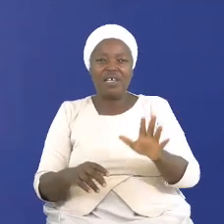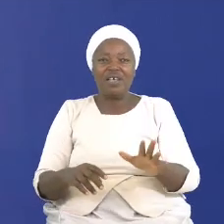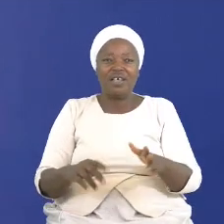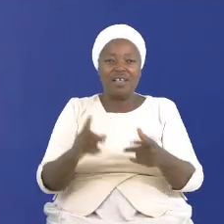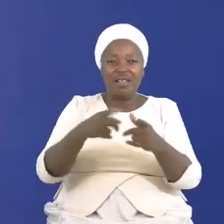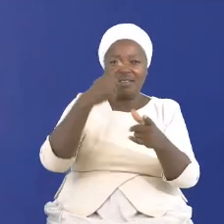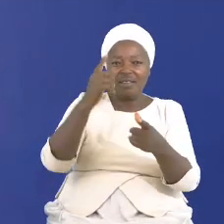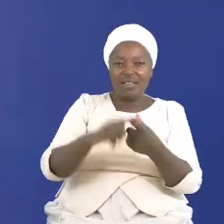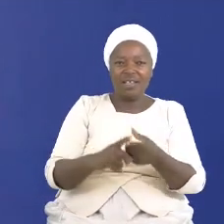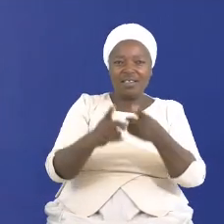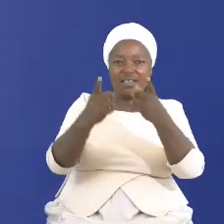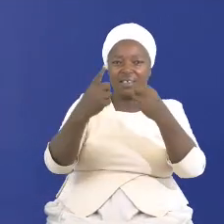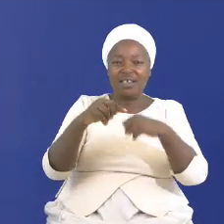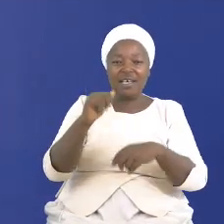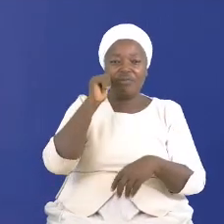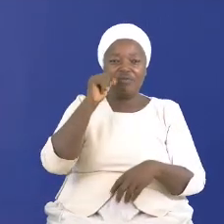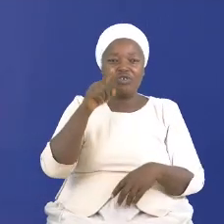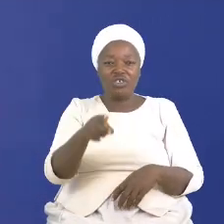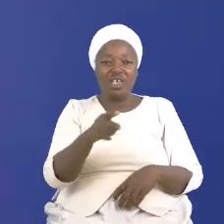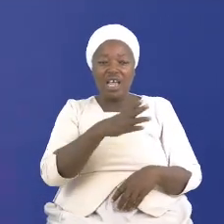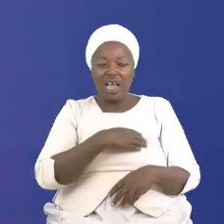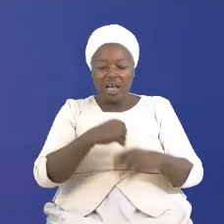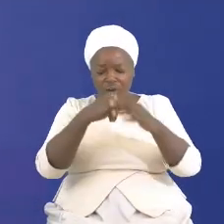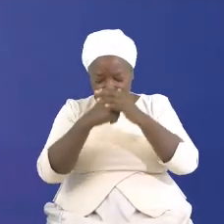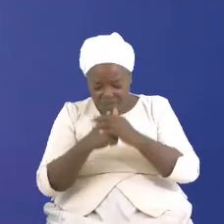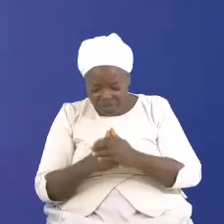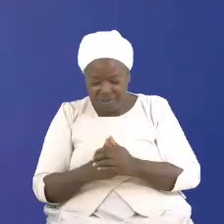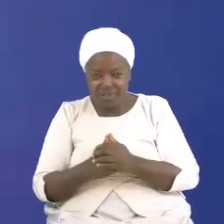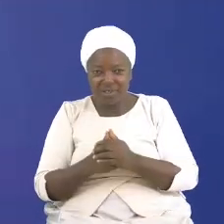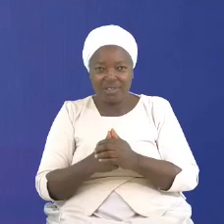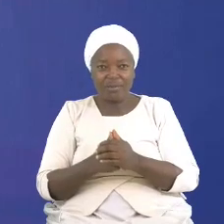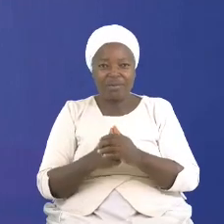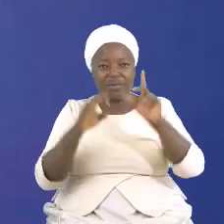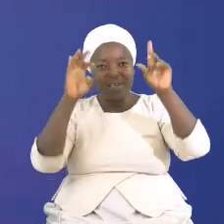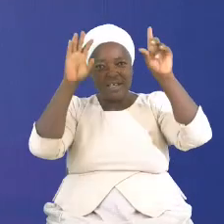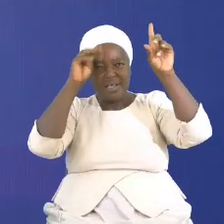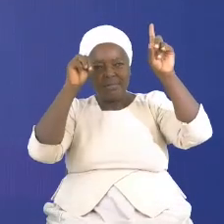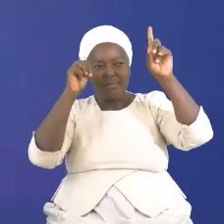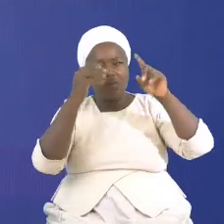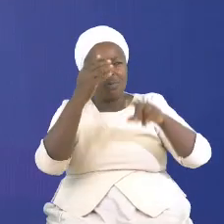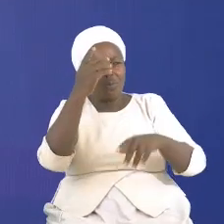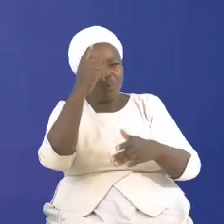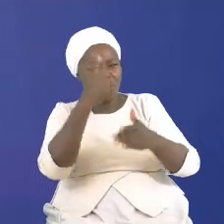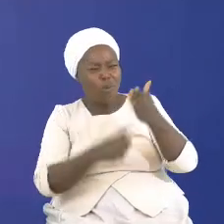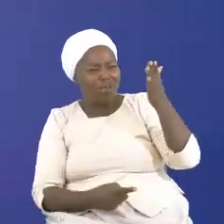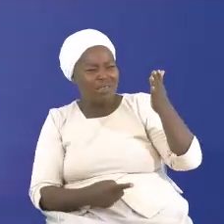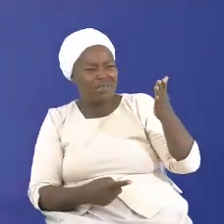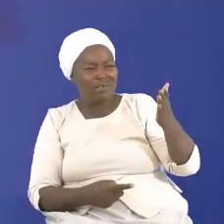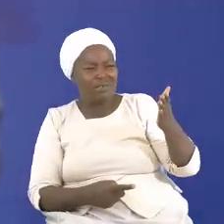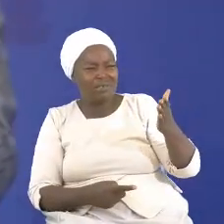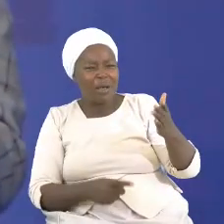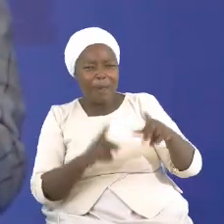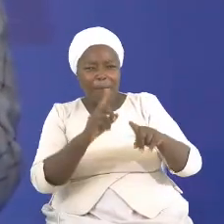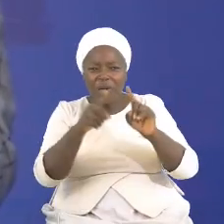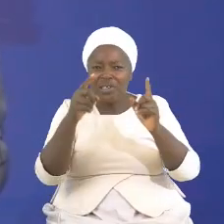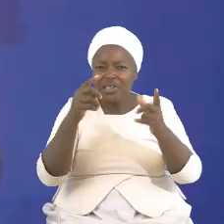she and worshipped him. What? But Jesus said, I'm only saying to the